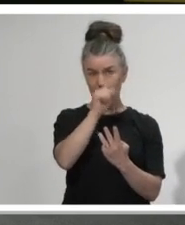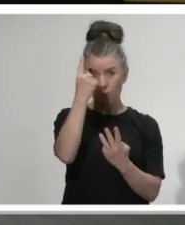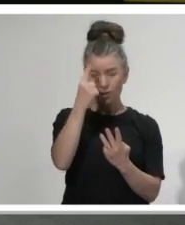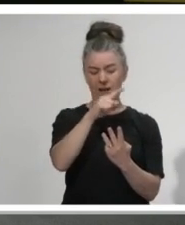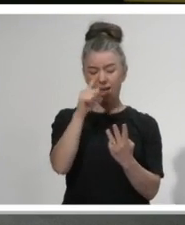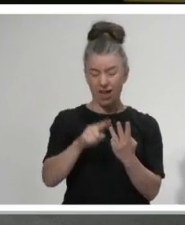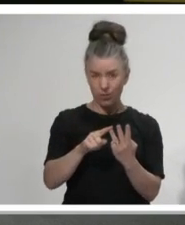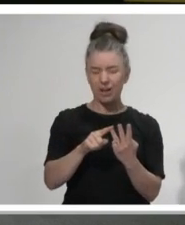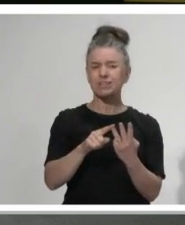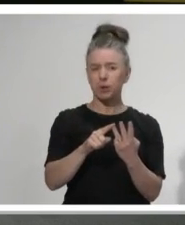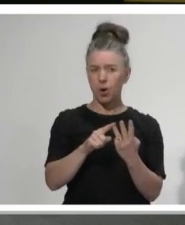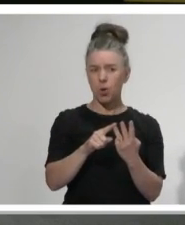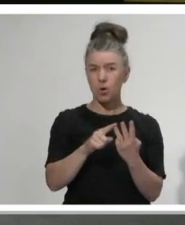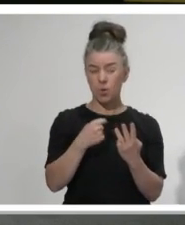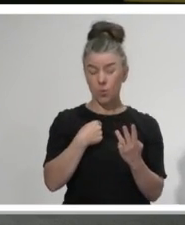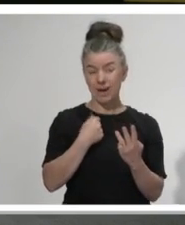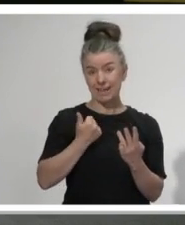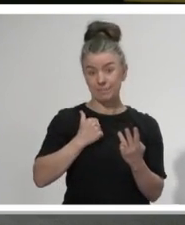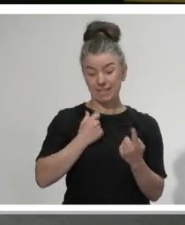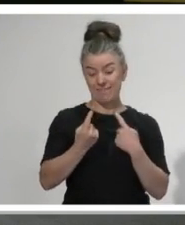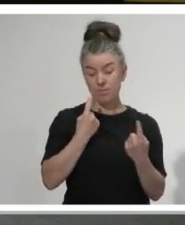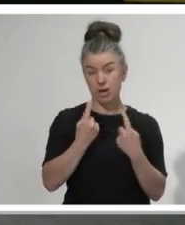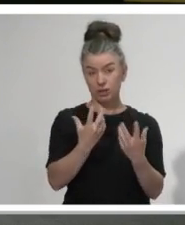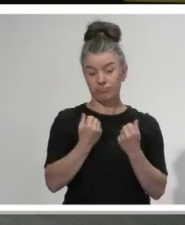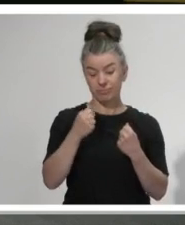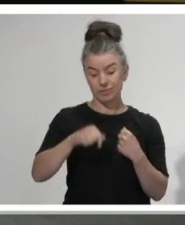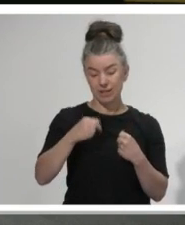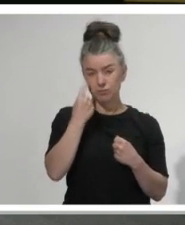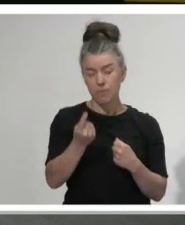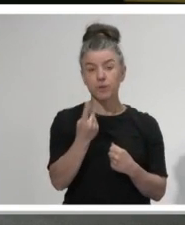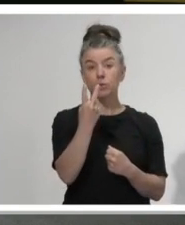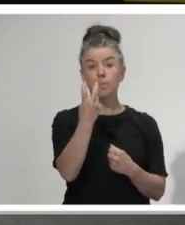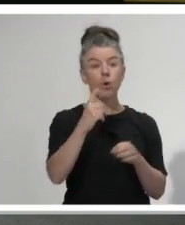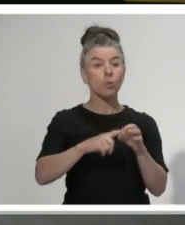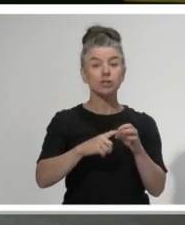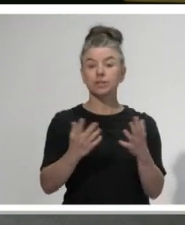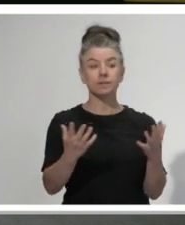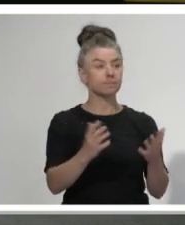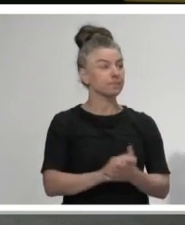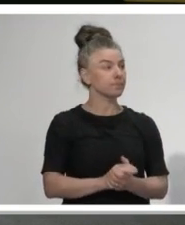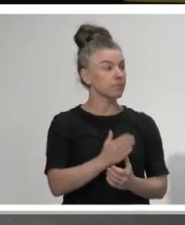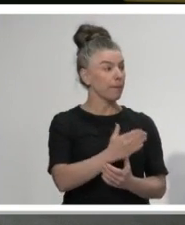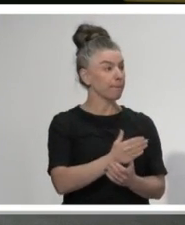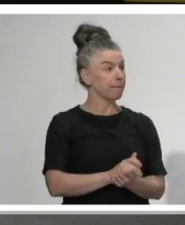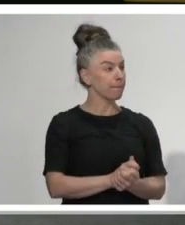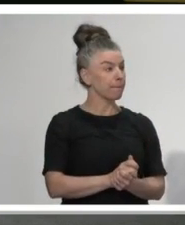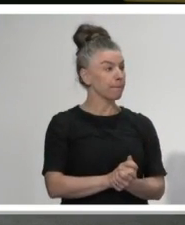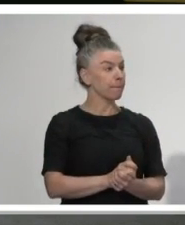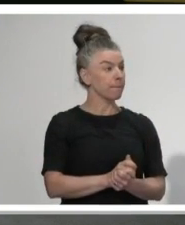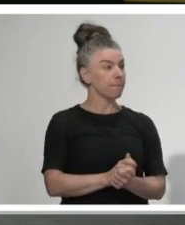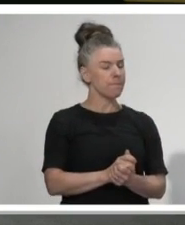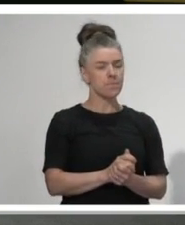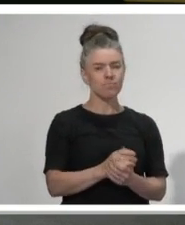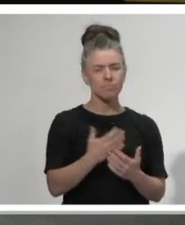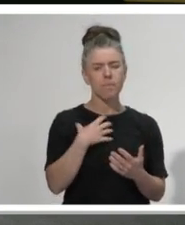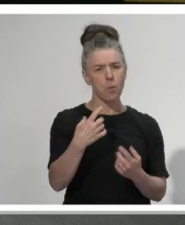further testing, and we expect to get further results either today or tomorrow. We'll just take a couple more, Ben. Minister, now that the final details around the Cannabis Legislation